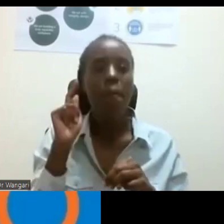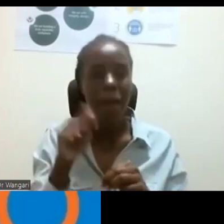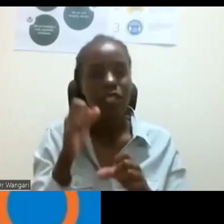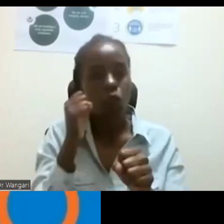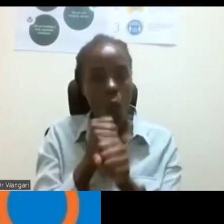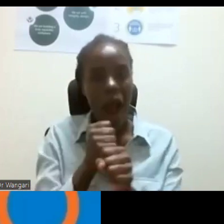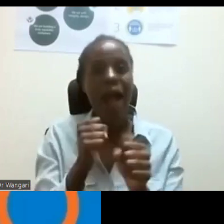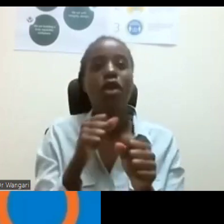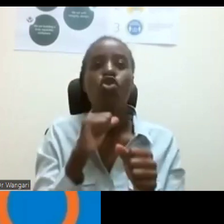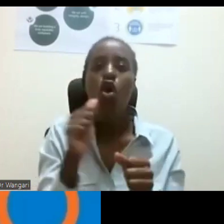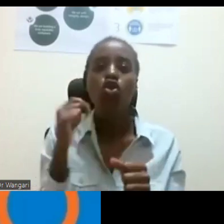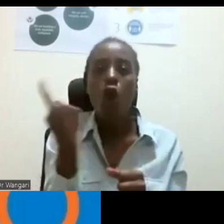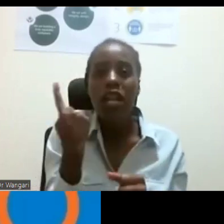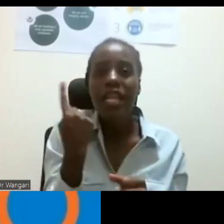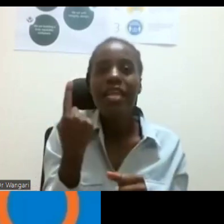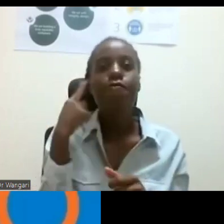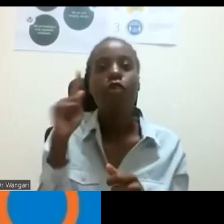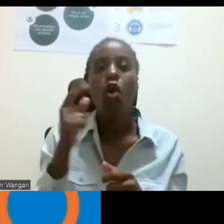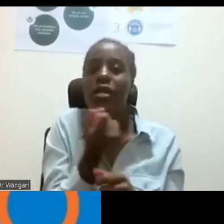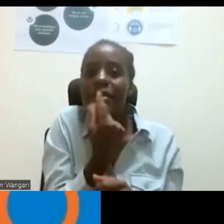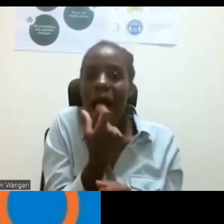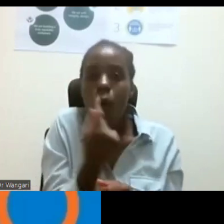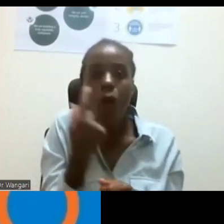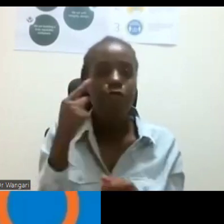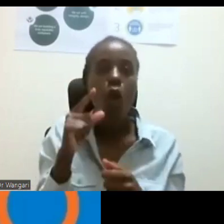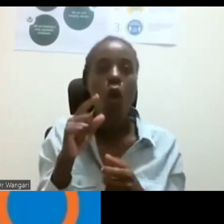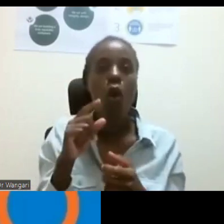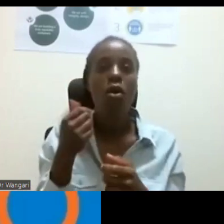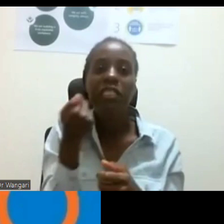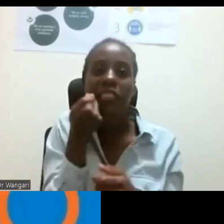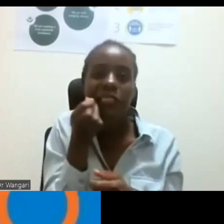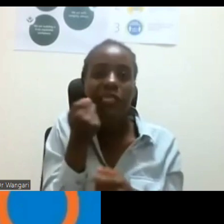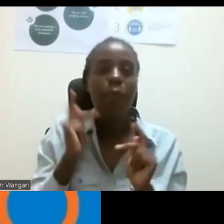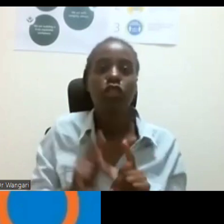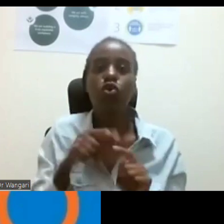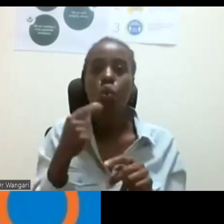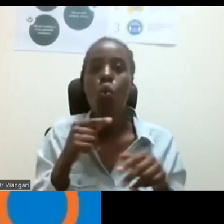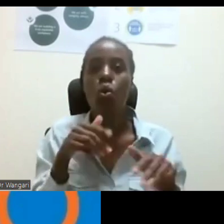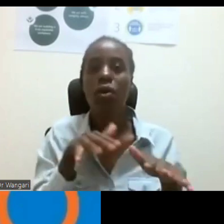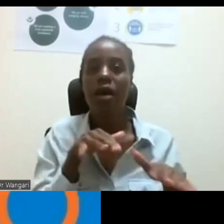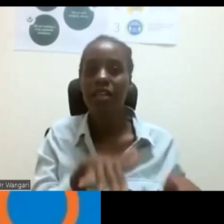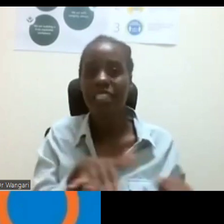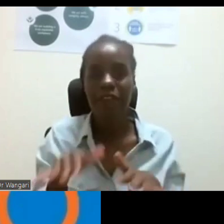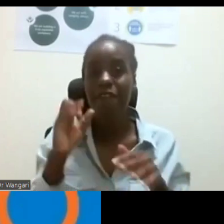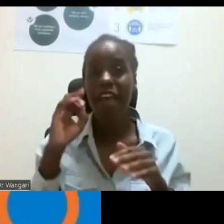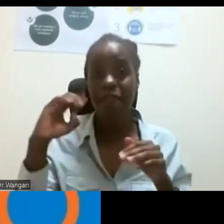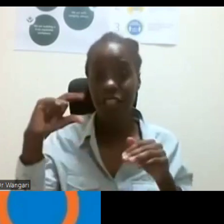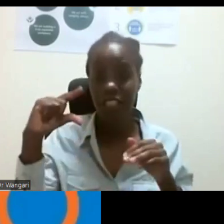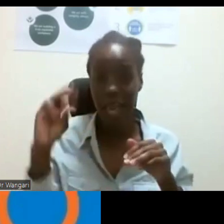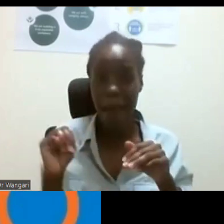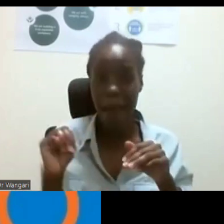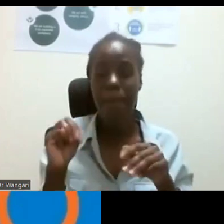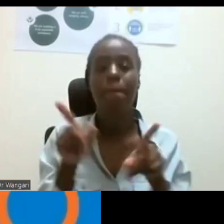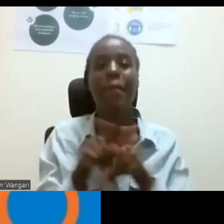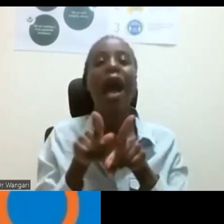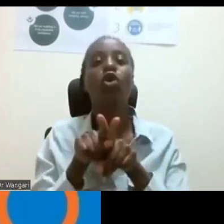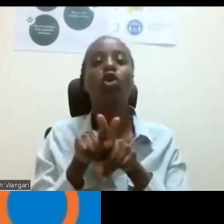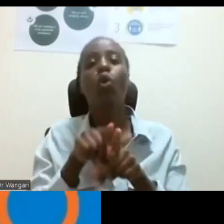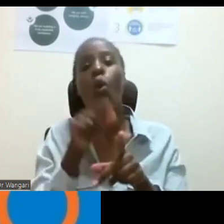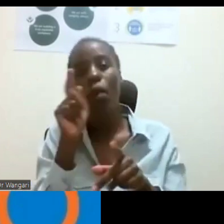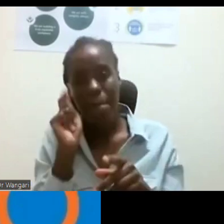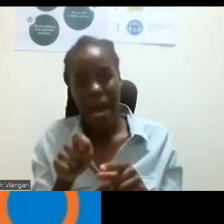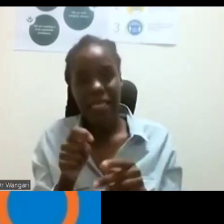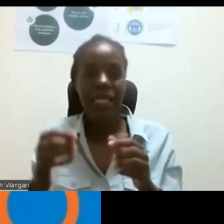to prevent the practice in the first place. And we need to make sure we have linkages across sectors, that we